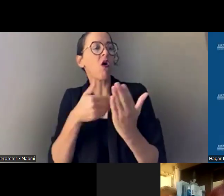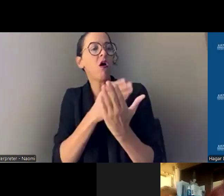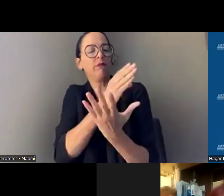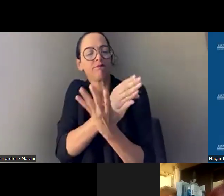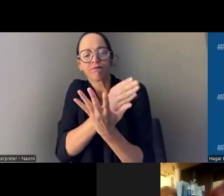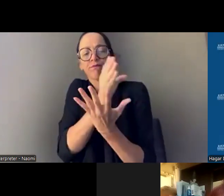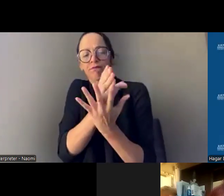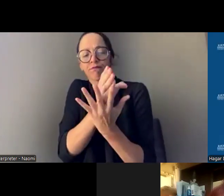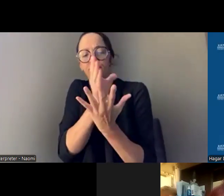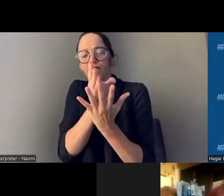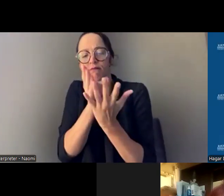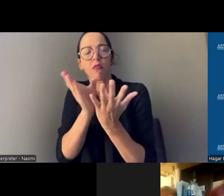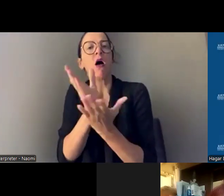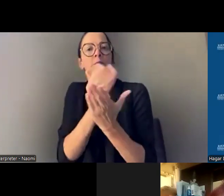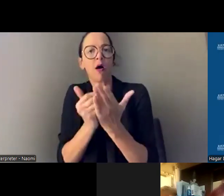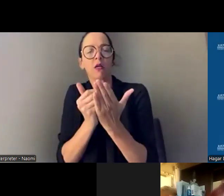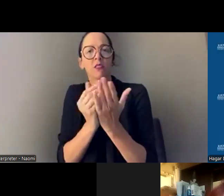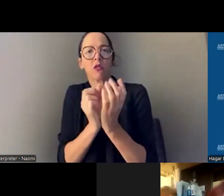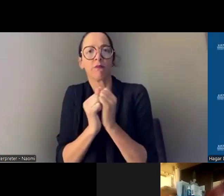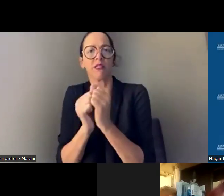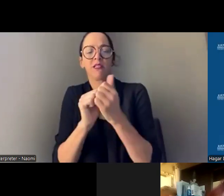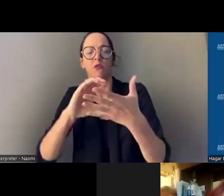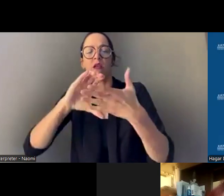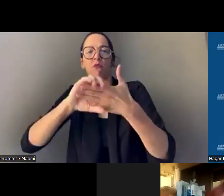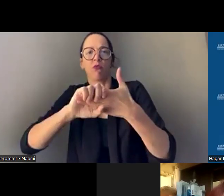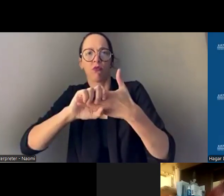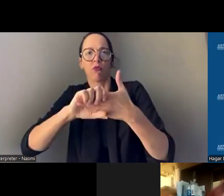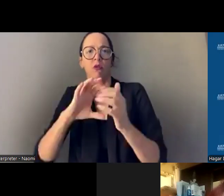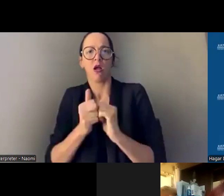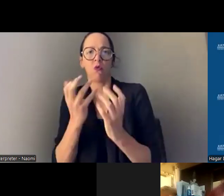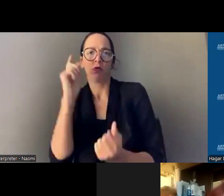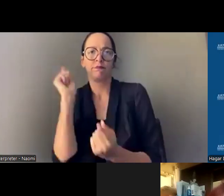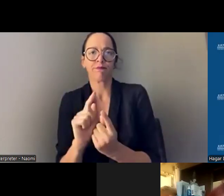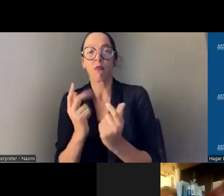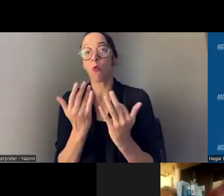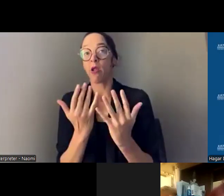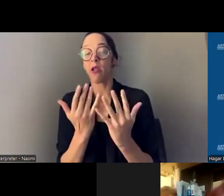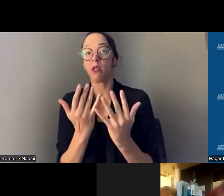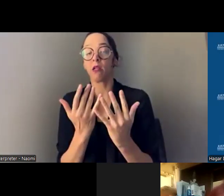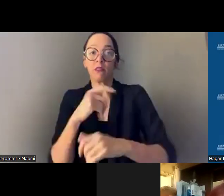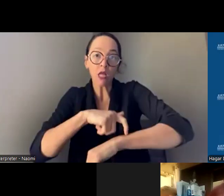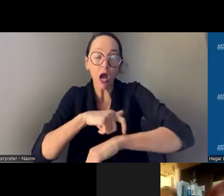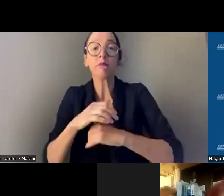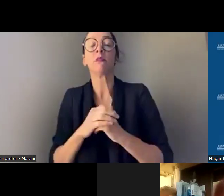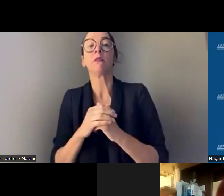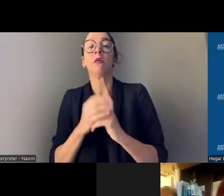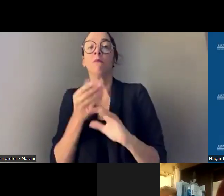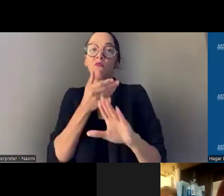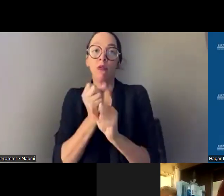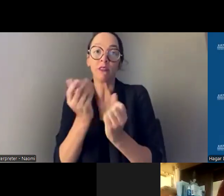place policies that reduce those waiting times is really what we want to uplift in the subcommittee. Michelle, did you have an additional